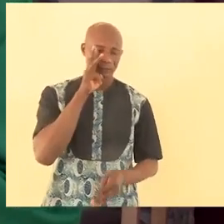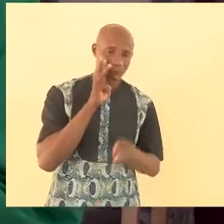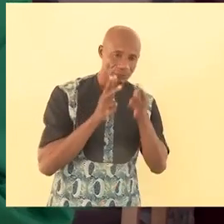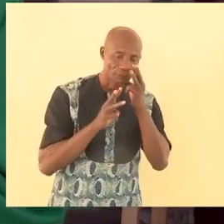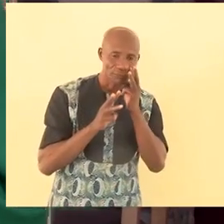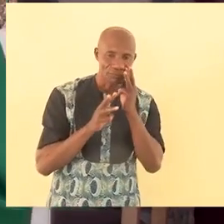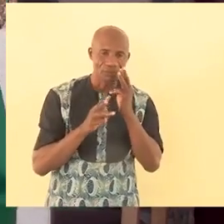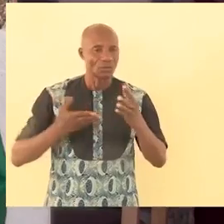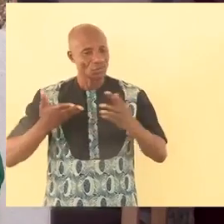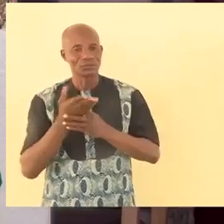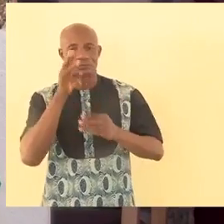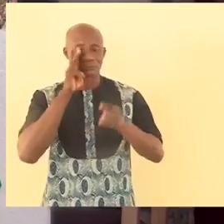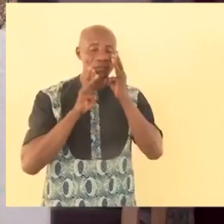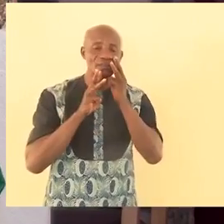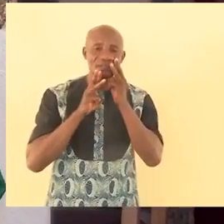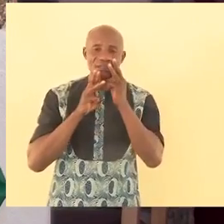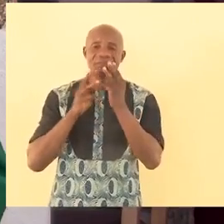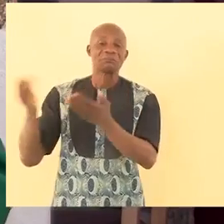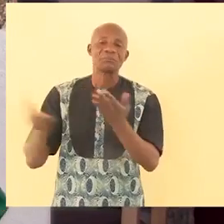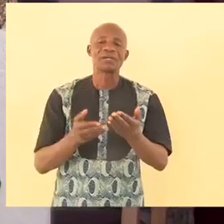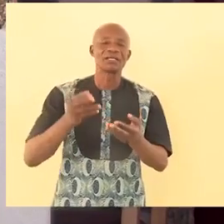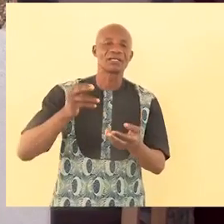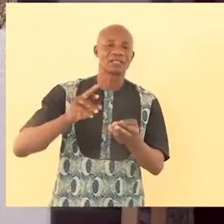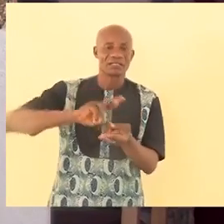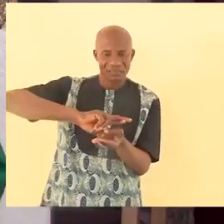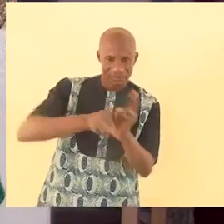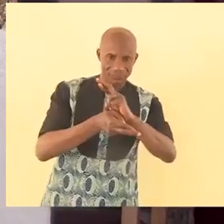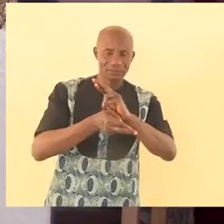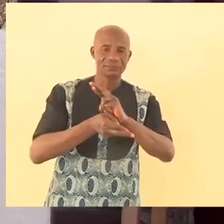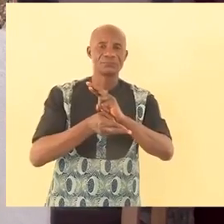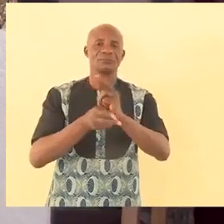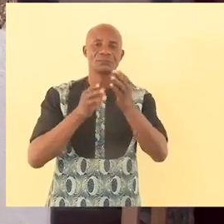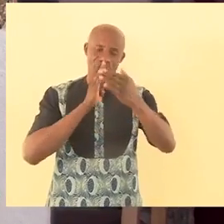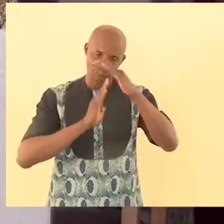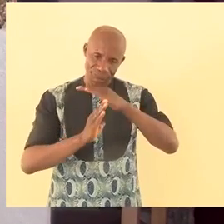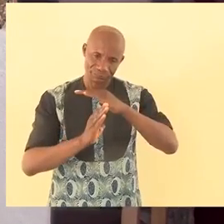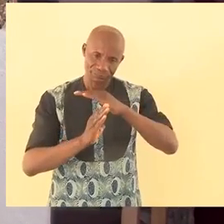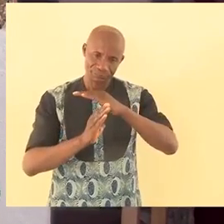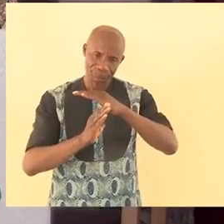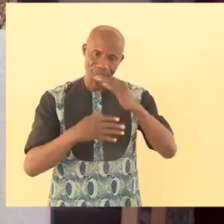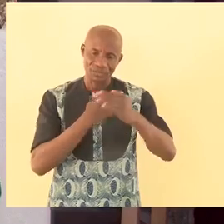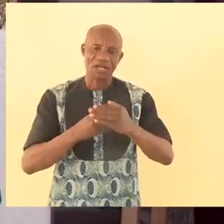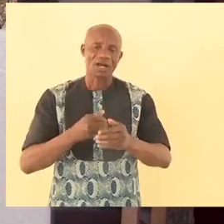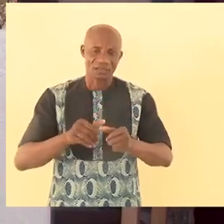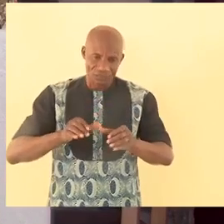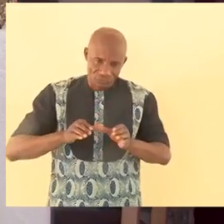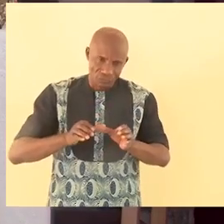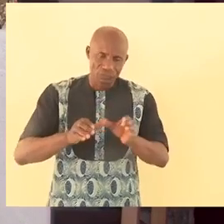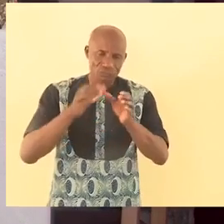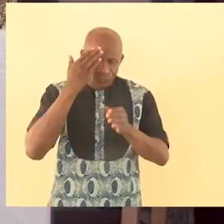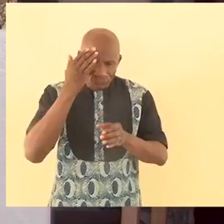The mourning, or true mourning, brings about repentance, contrition, humility, and an